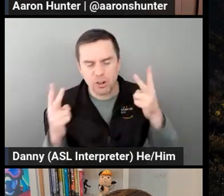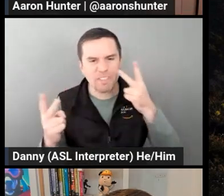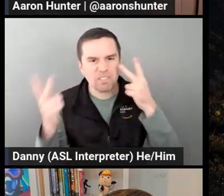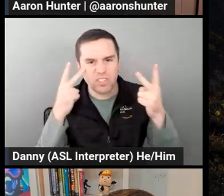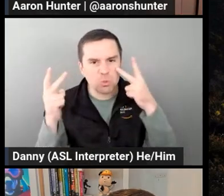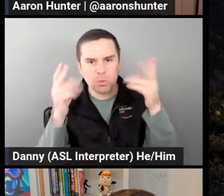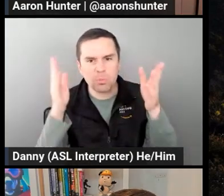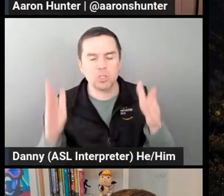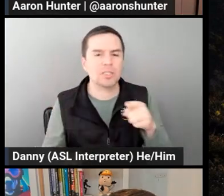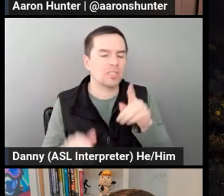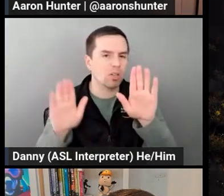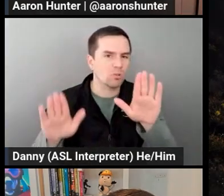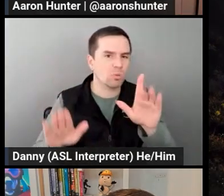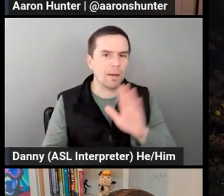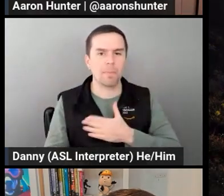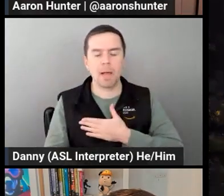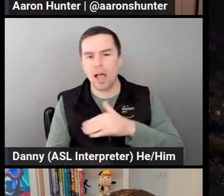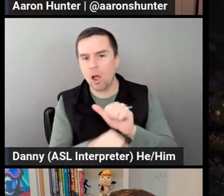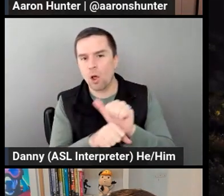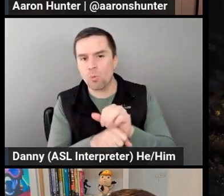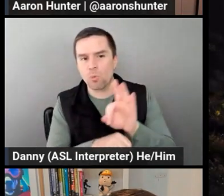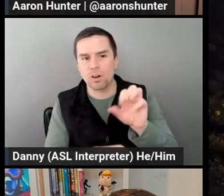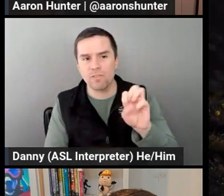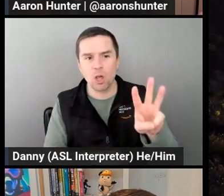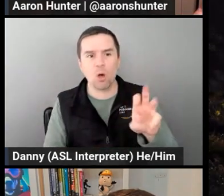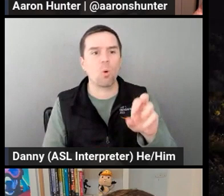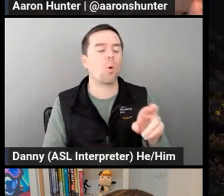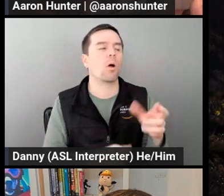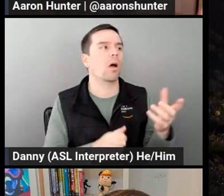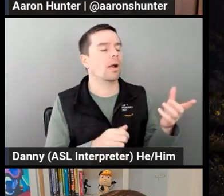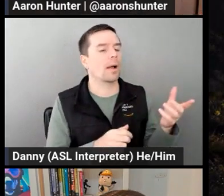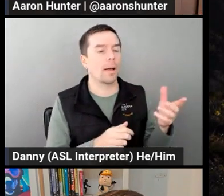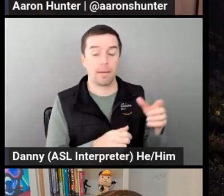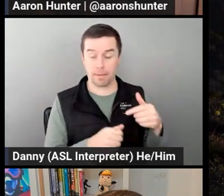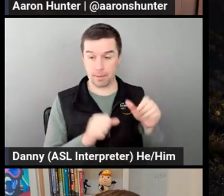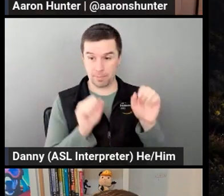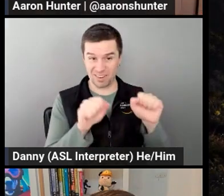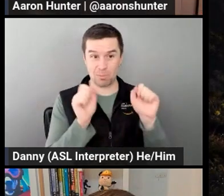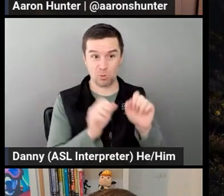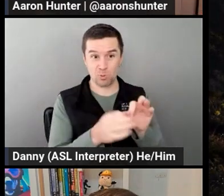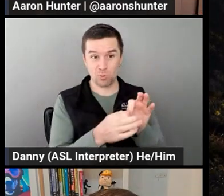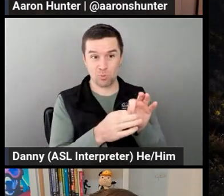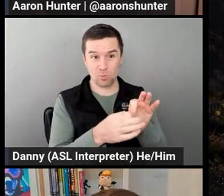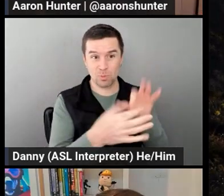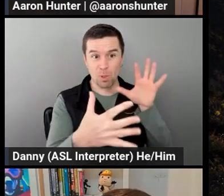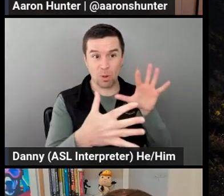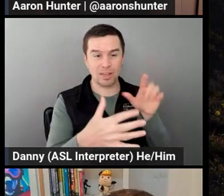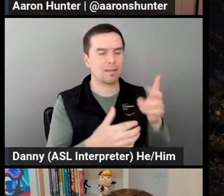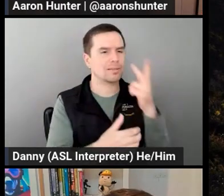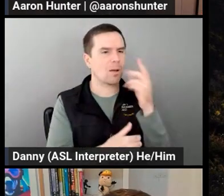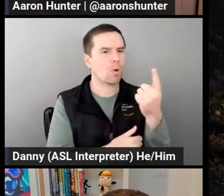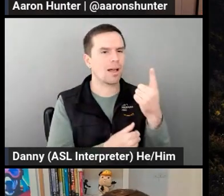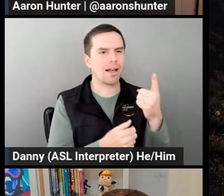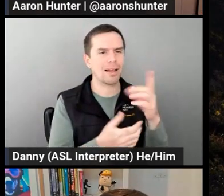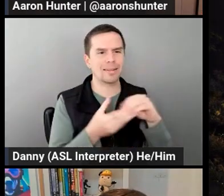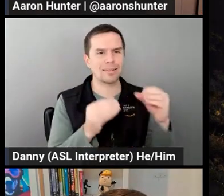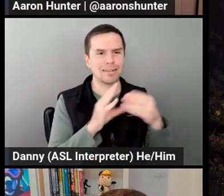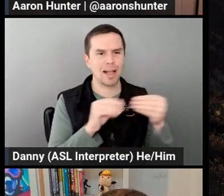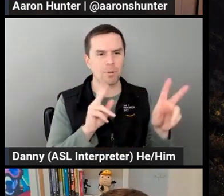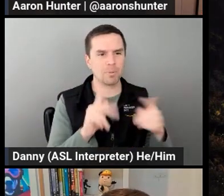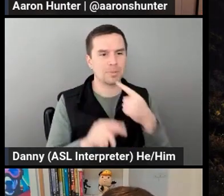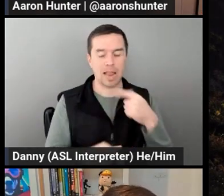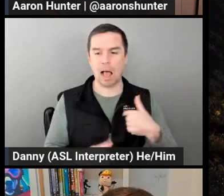going to be great for my workflow, or even like being able to deploy it. And I saw one comment where someone said, I want to start using this